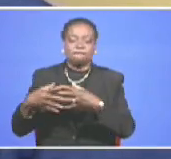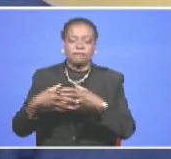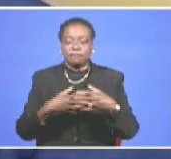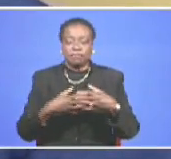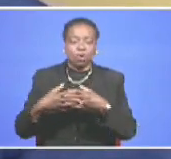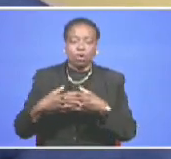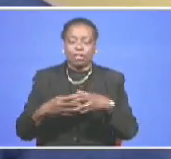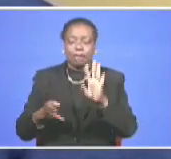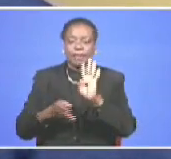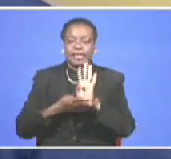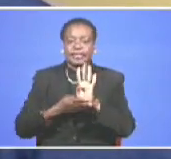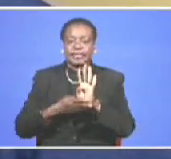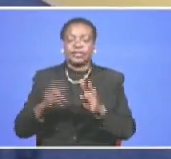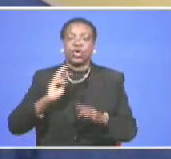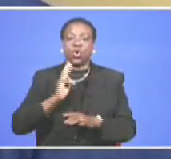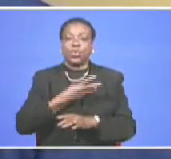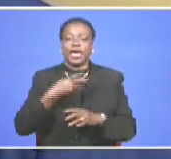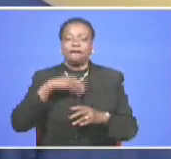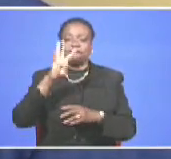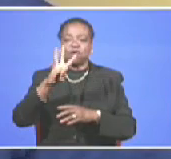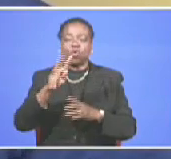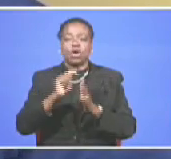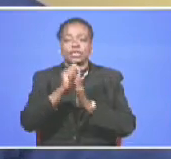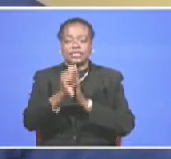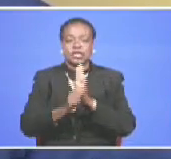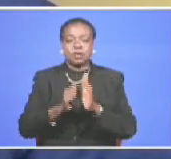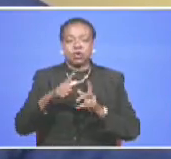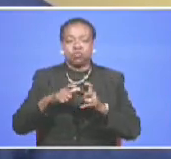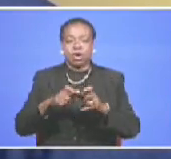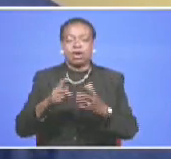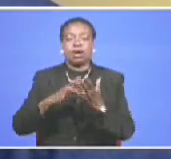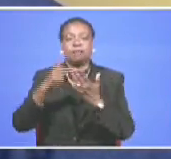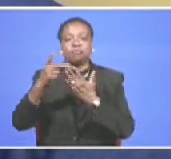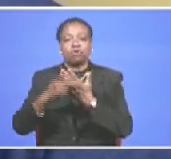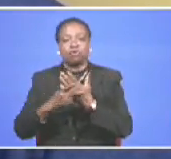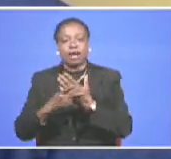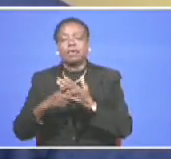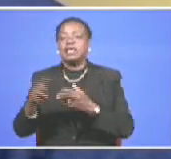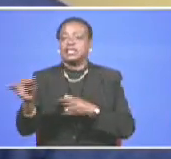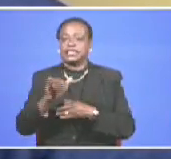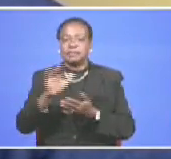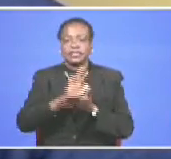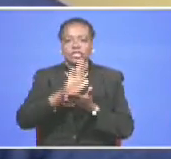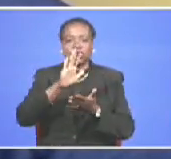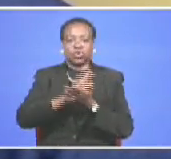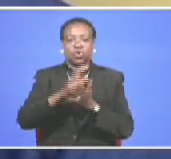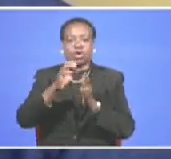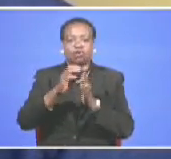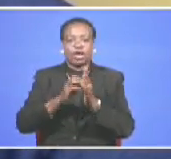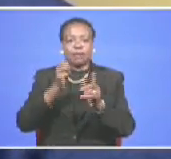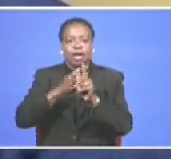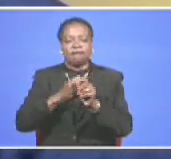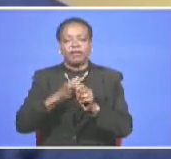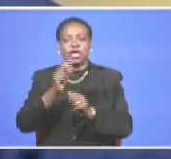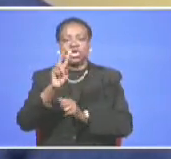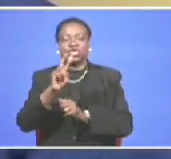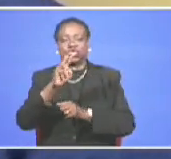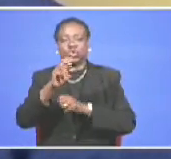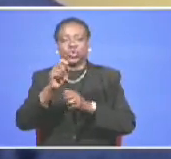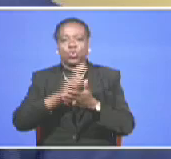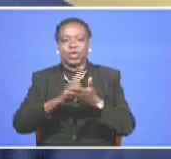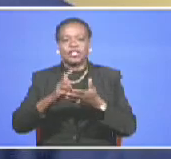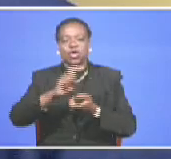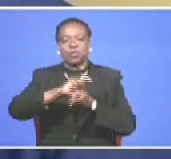4 terms. We actually run a program. It's like a school curriculum. Every 2 weeks we change